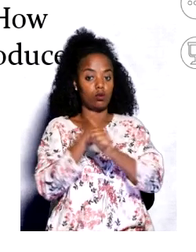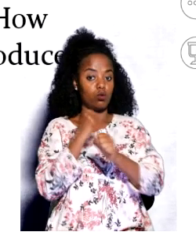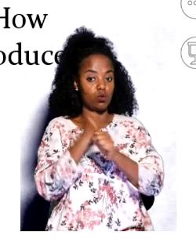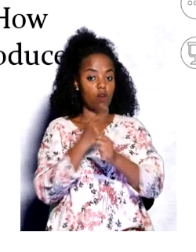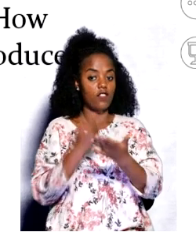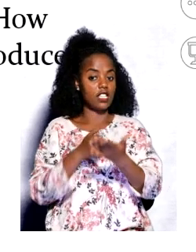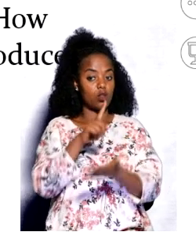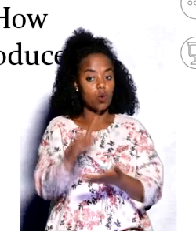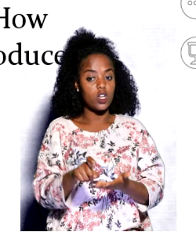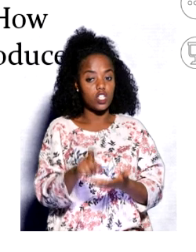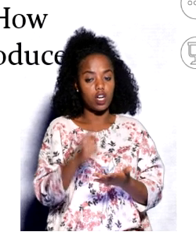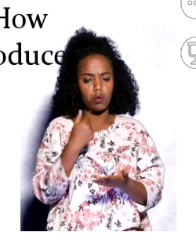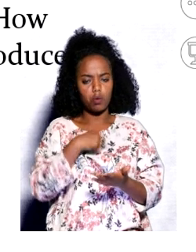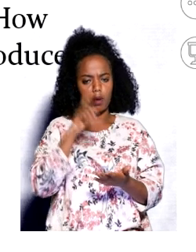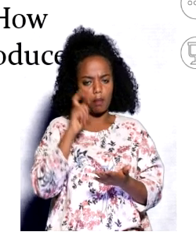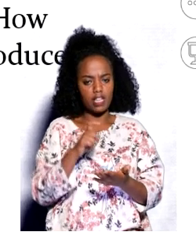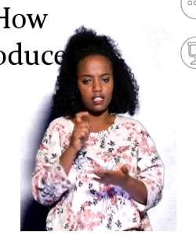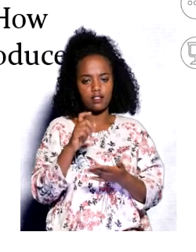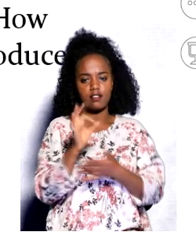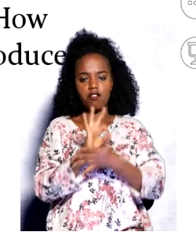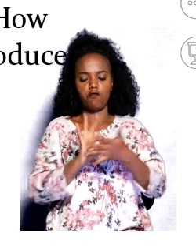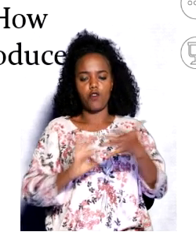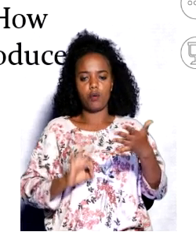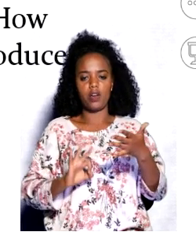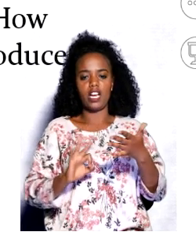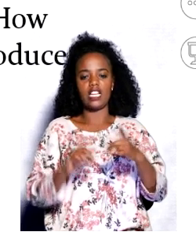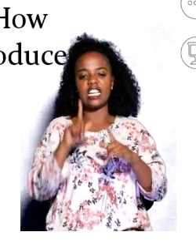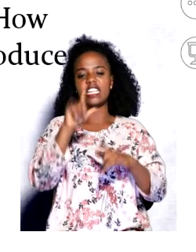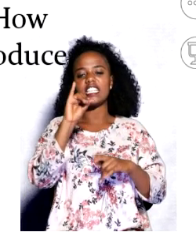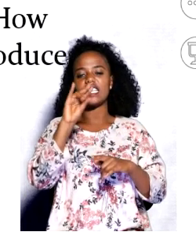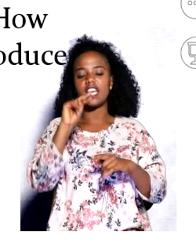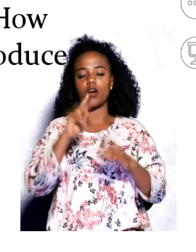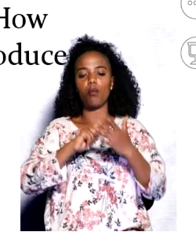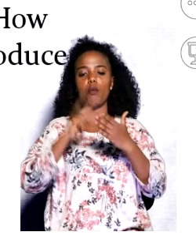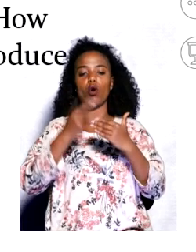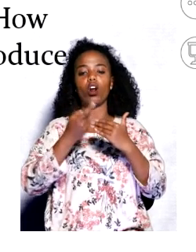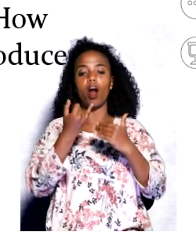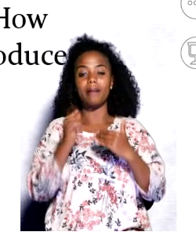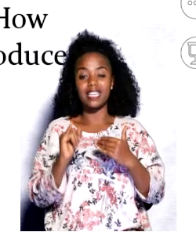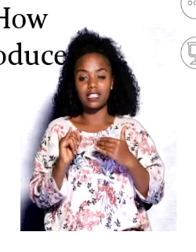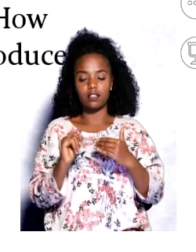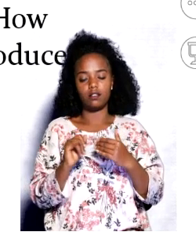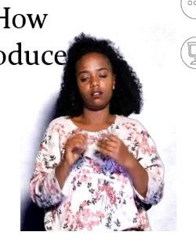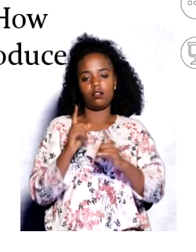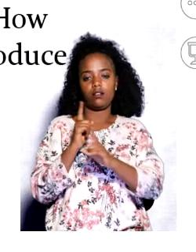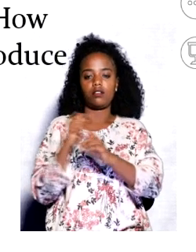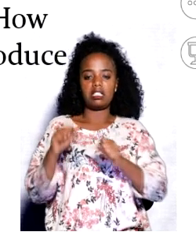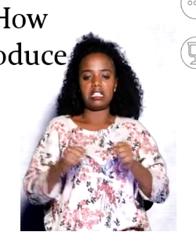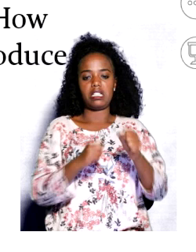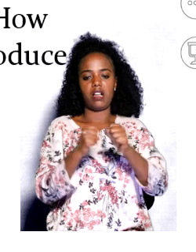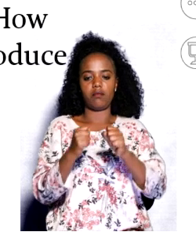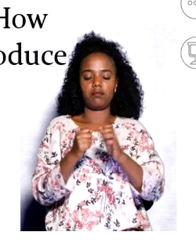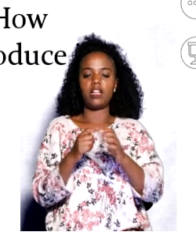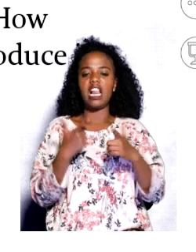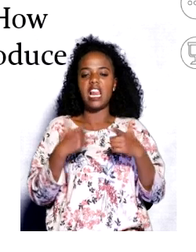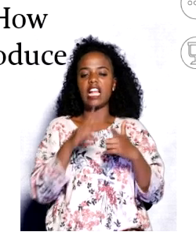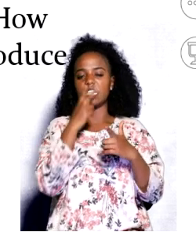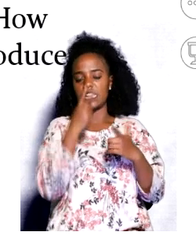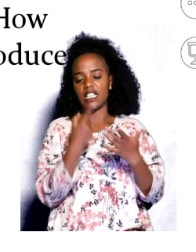problem, we need to formulate the linear programming model. First, we need to formulate this. To formulate this, let's